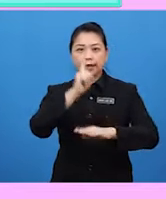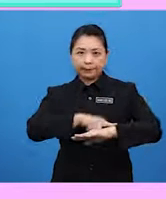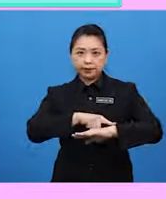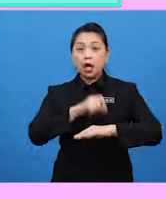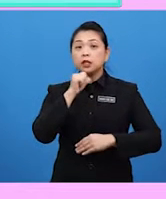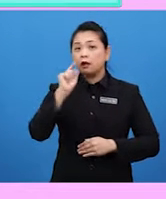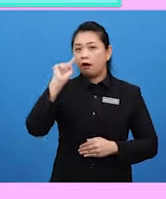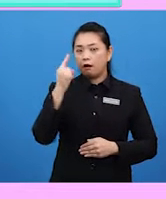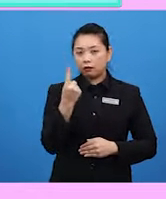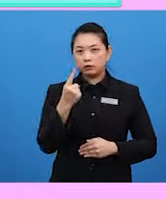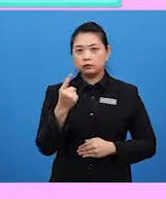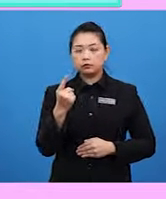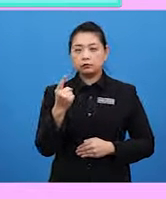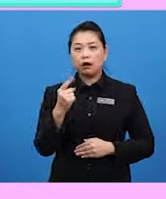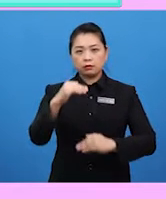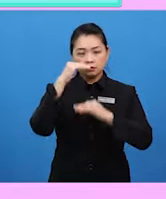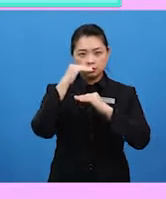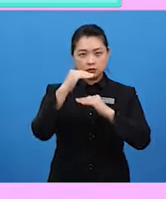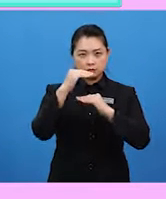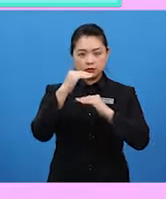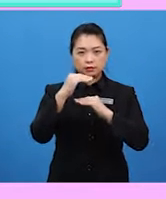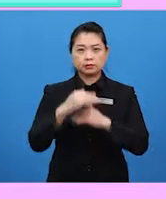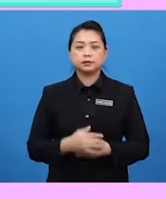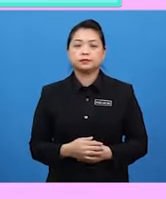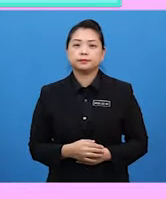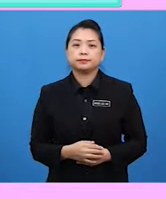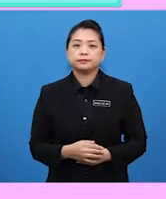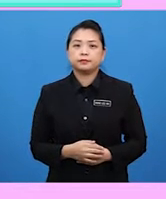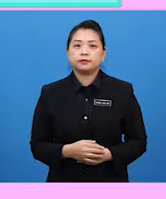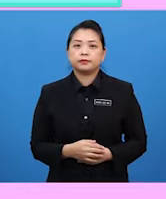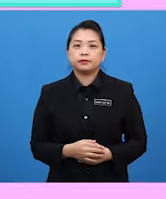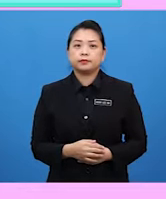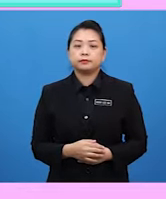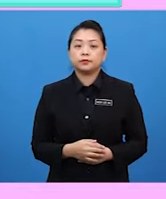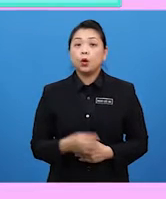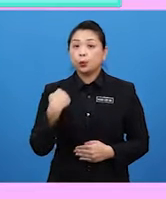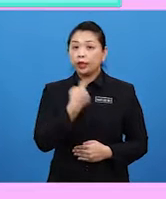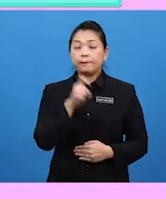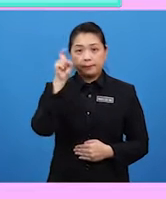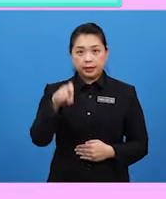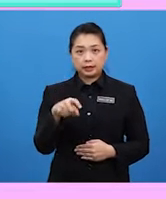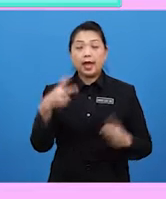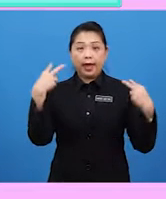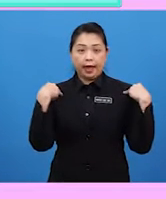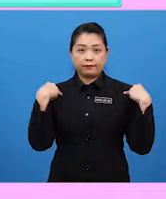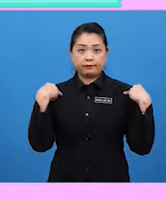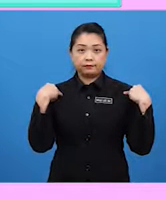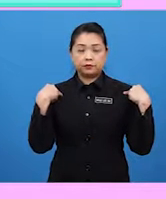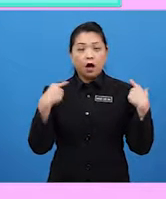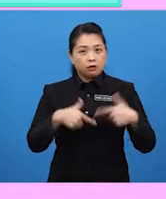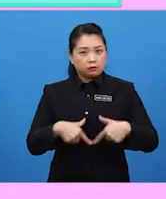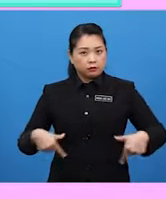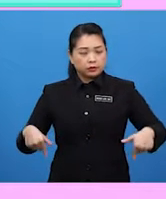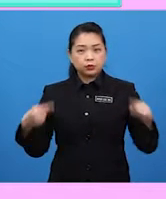not only on certain circumstances. Next, we must have the courage to face